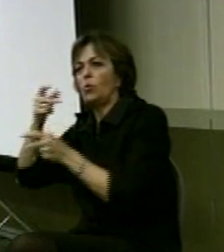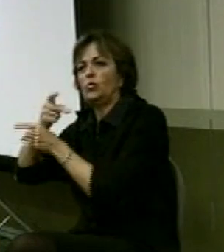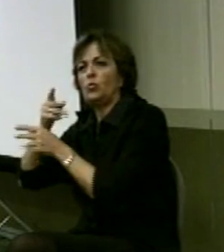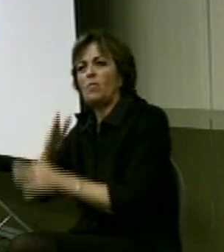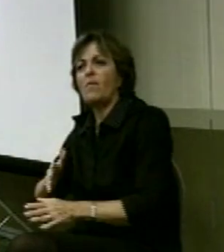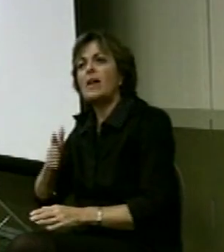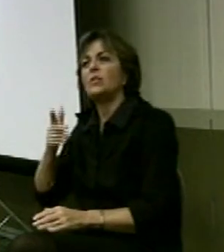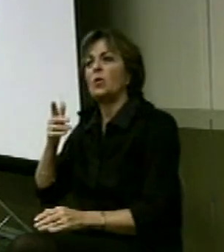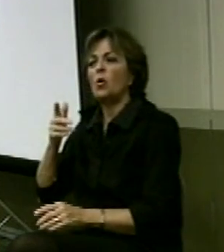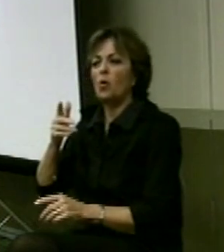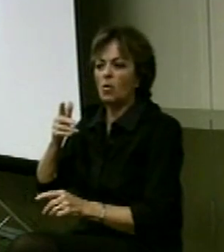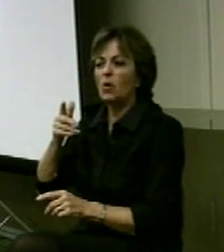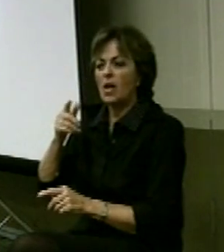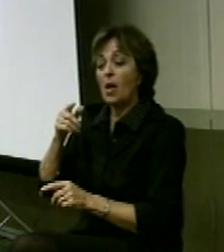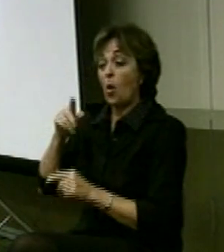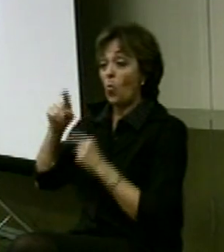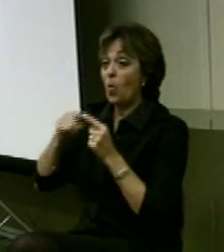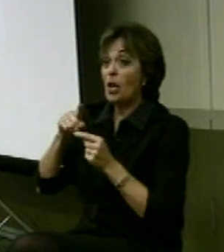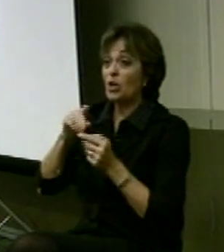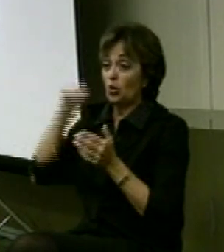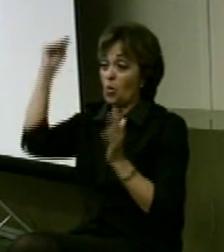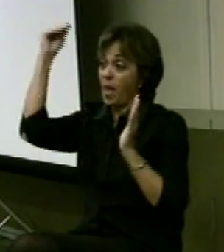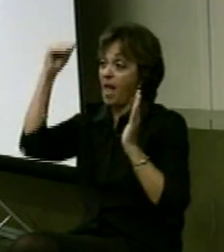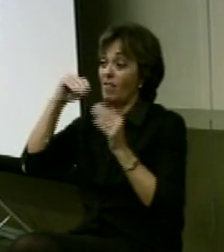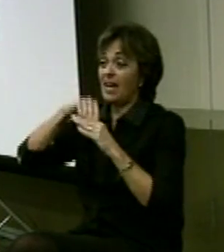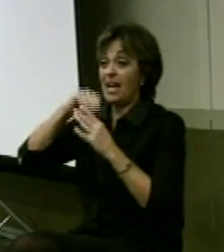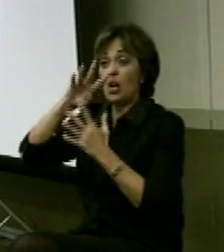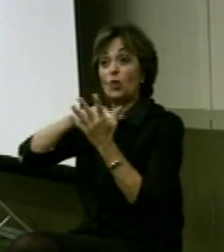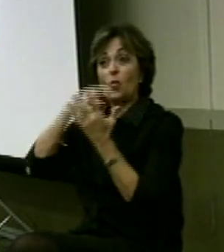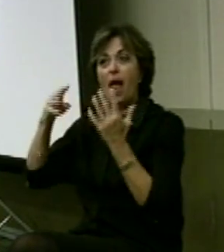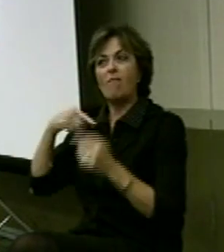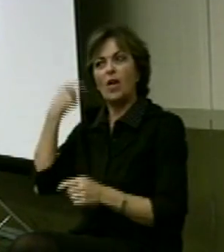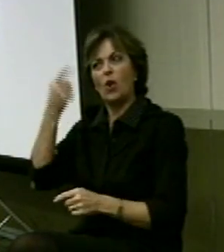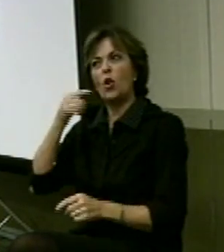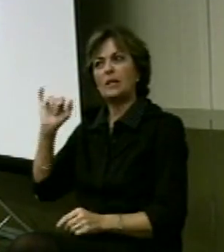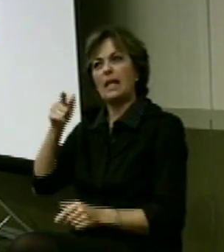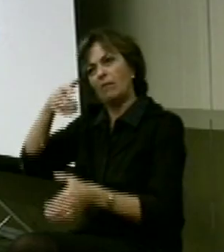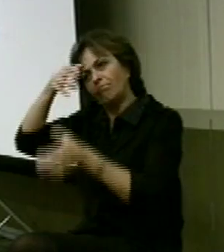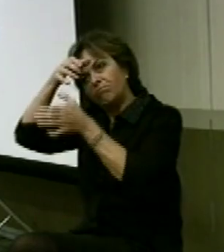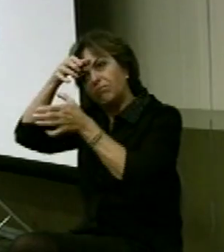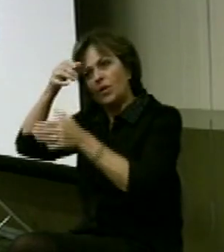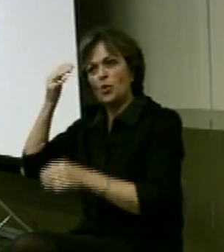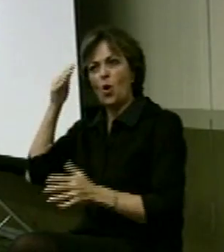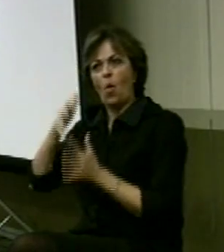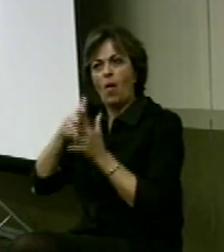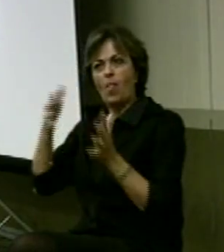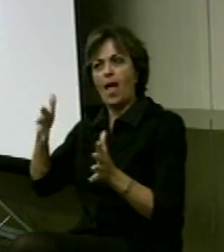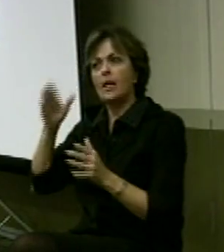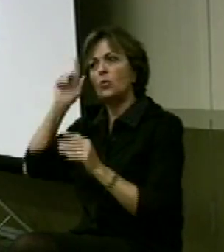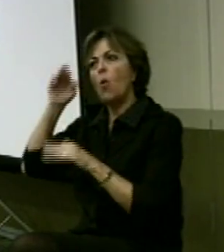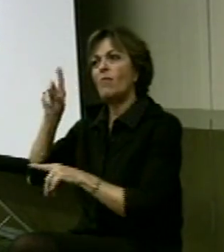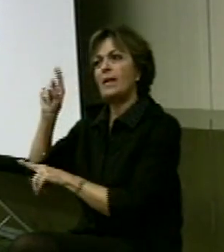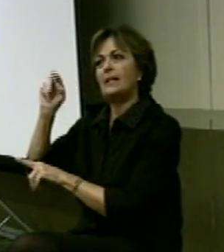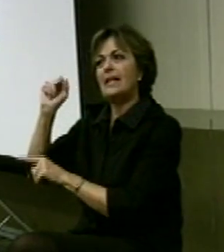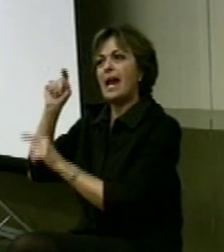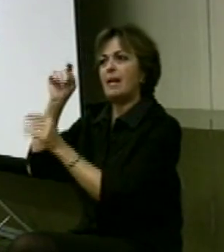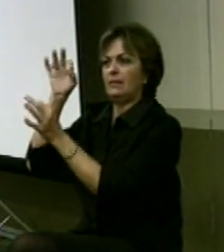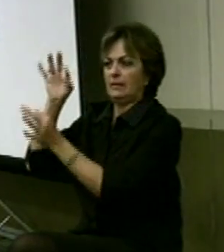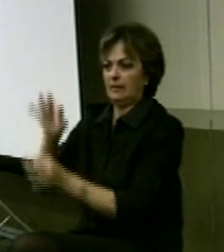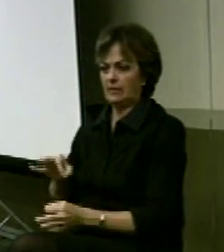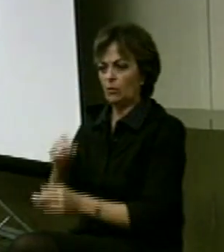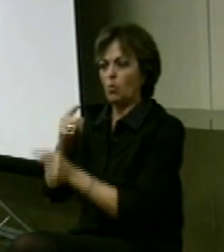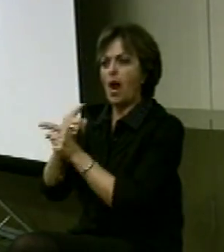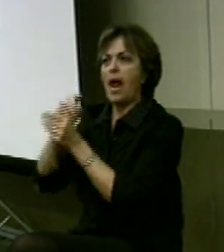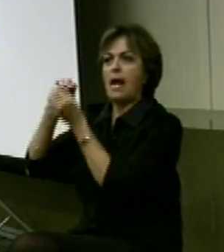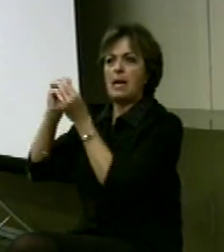your supervisor again. Looks like you know a lot when you got it in a graph form, doesn't it? Right? So whether, you know, hopefully the data is right, you put the